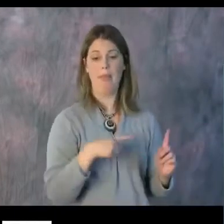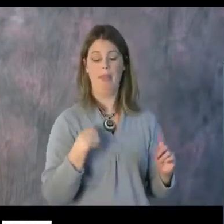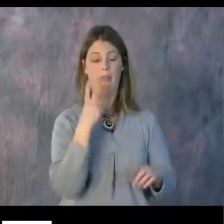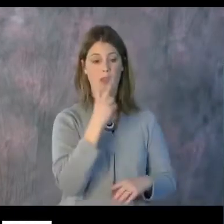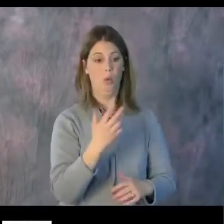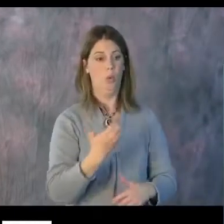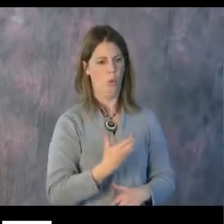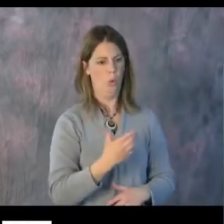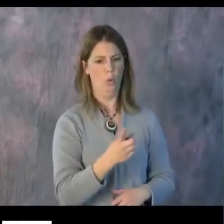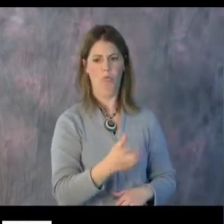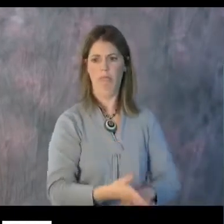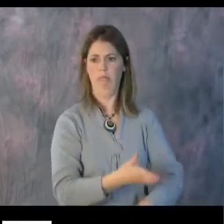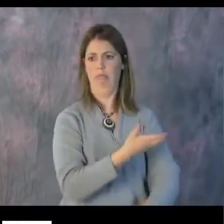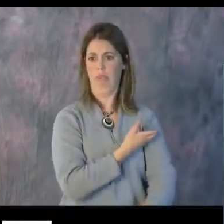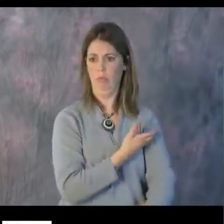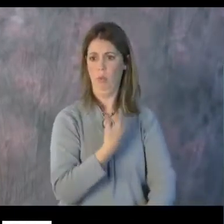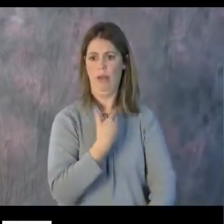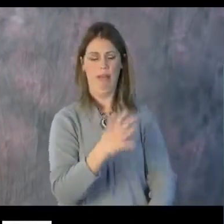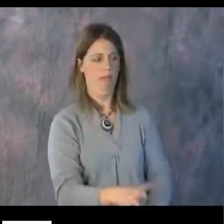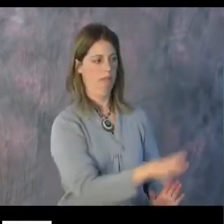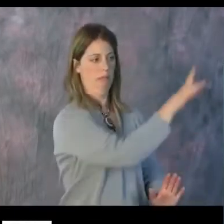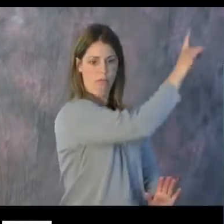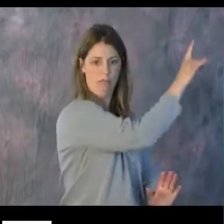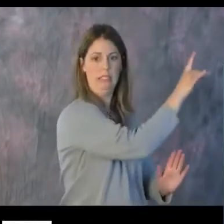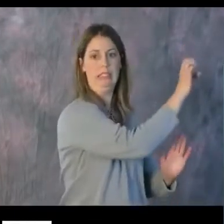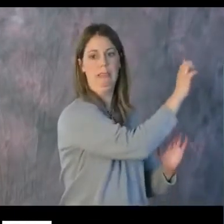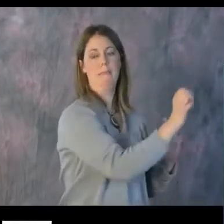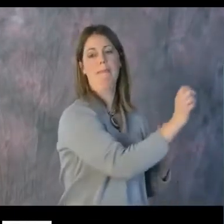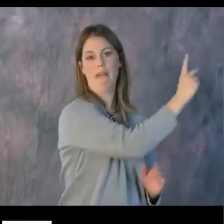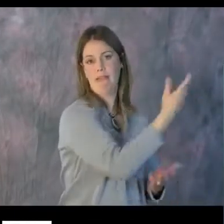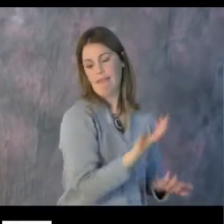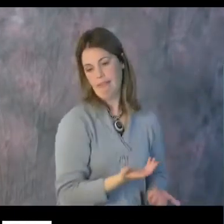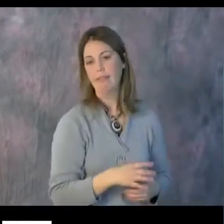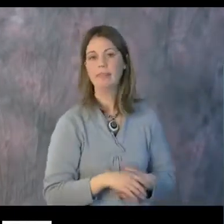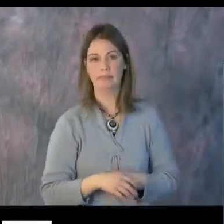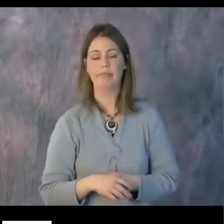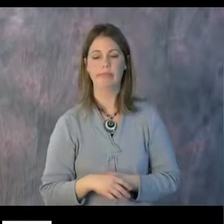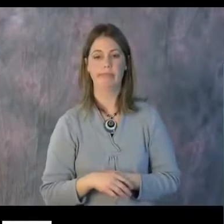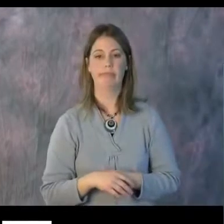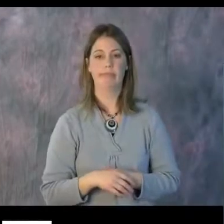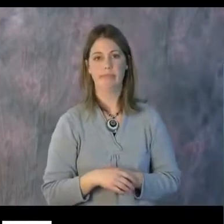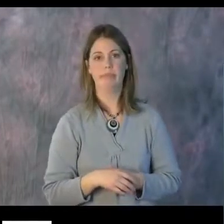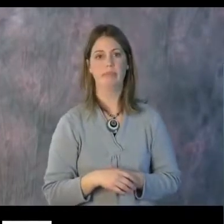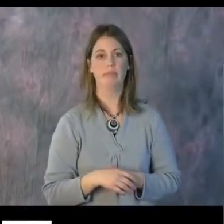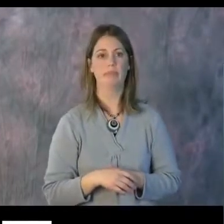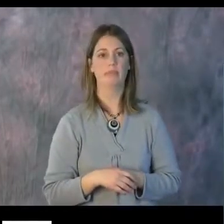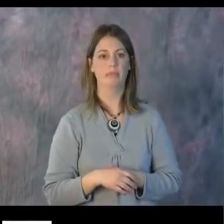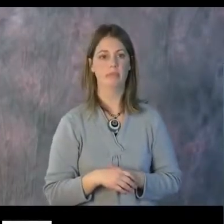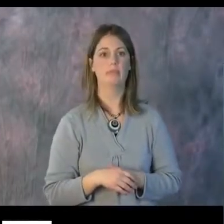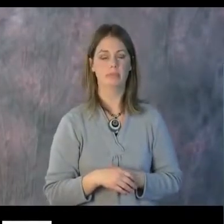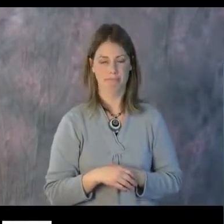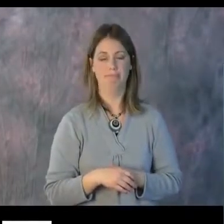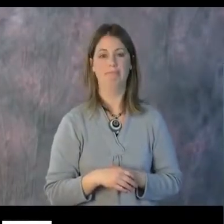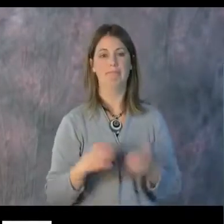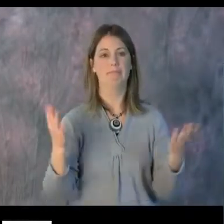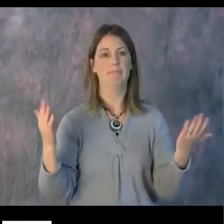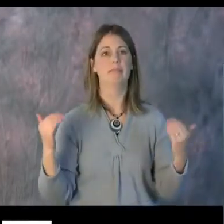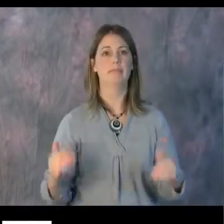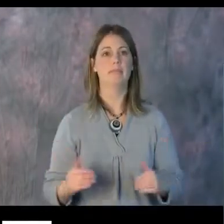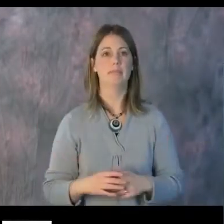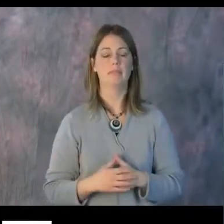then if all of the letters are gone, you could say, okay, you need to wait until you prove your behavior. Once that happens, you put those letters back